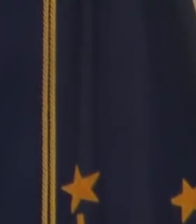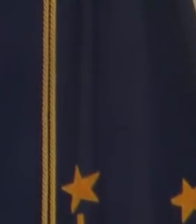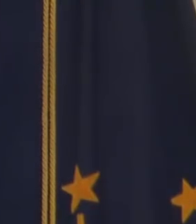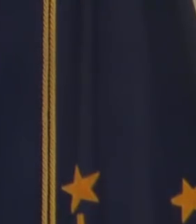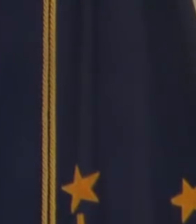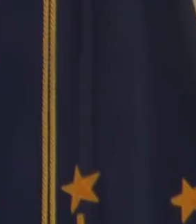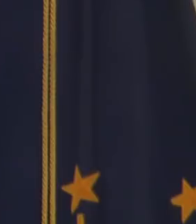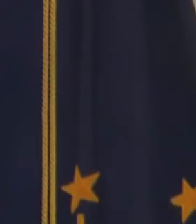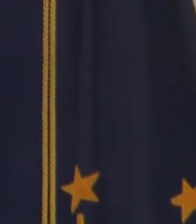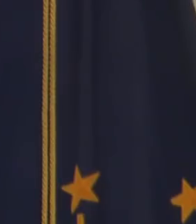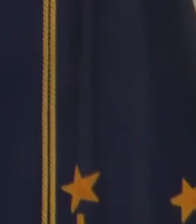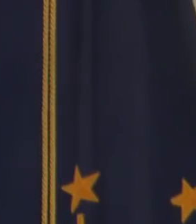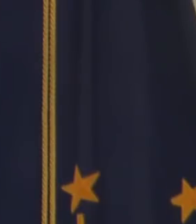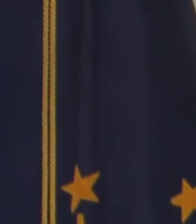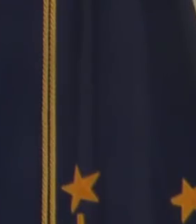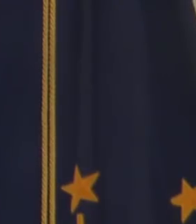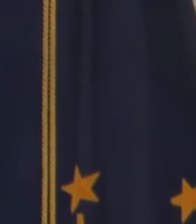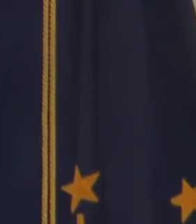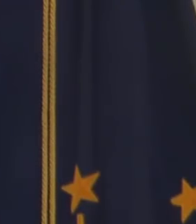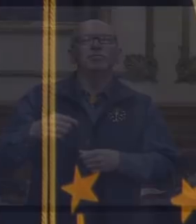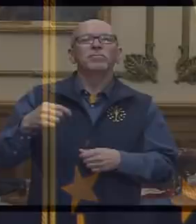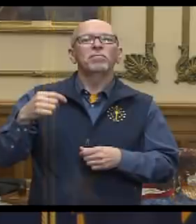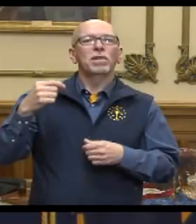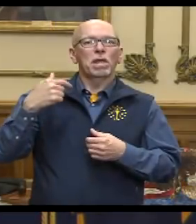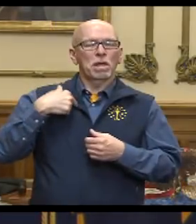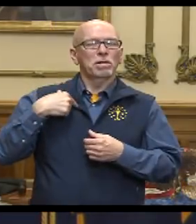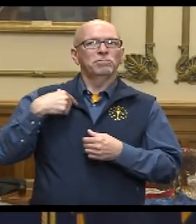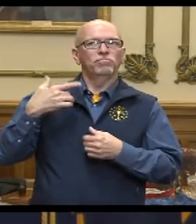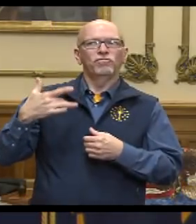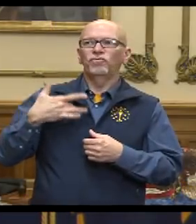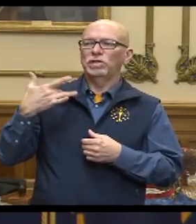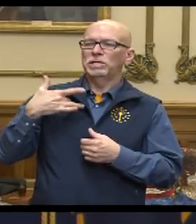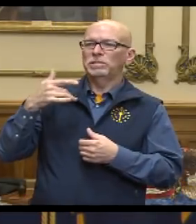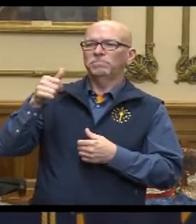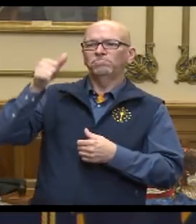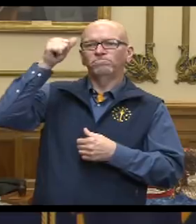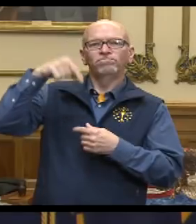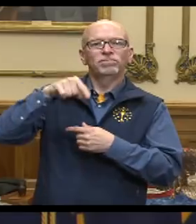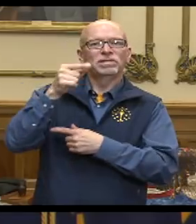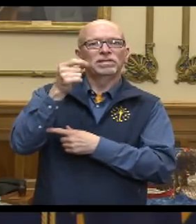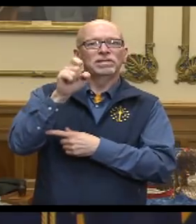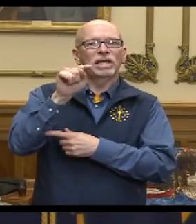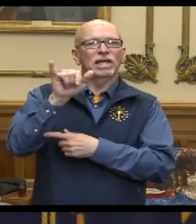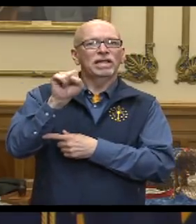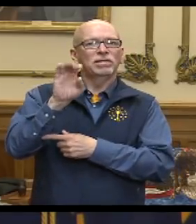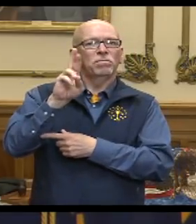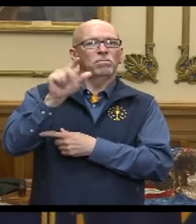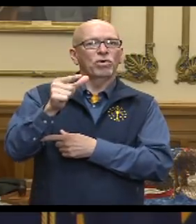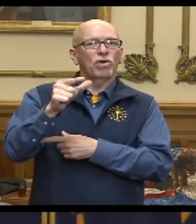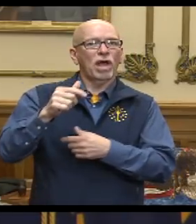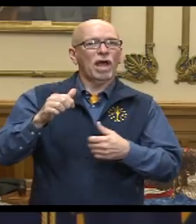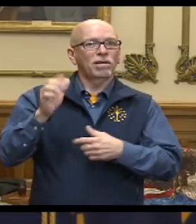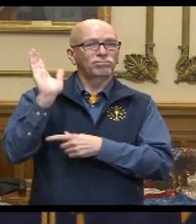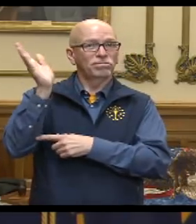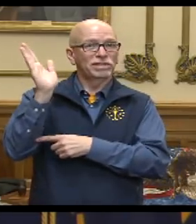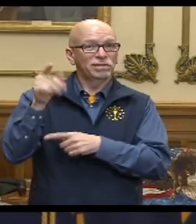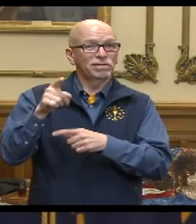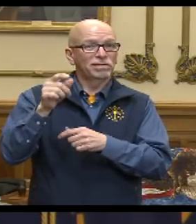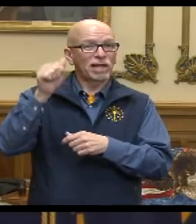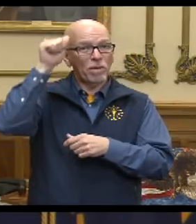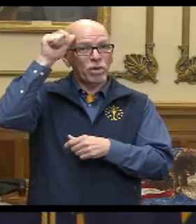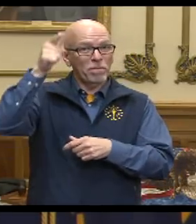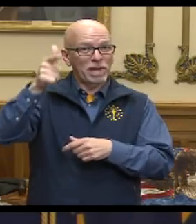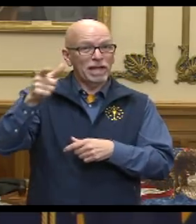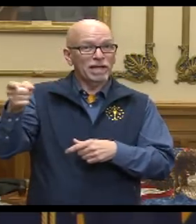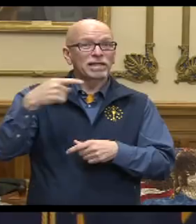buff, and I'm reminded in this very moment, in the Gettysburg Address, when Lincoln said, "The